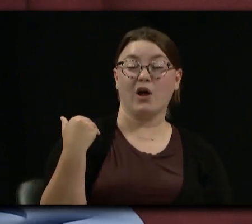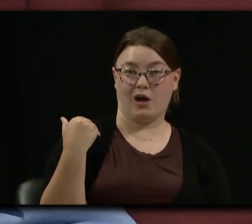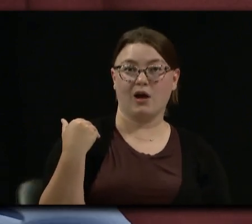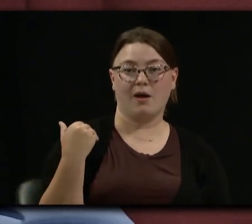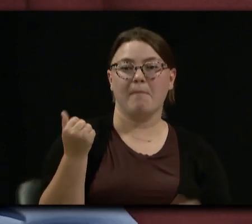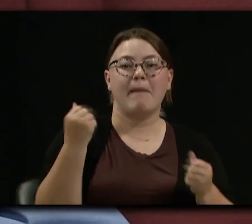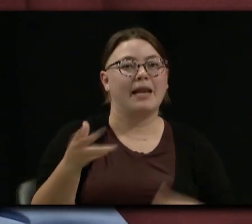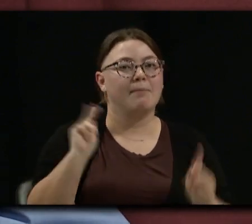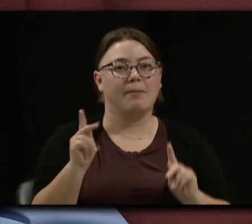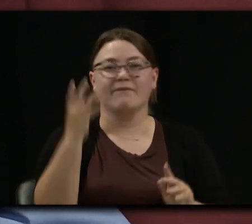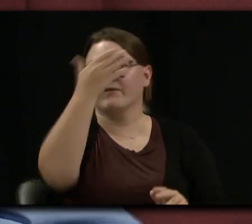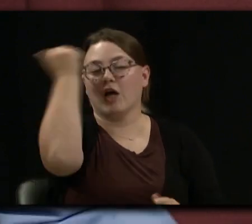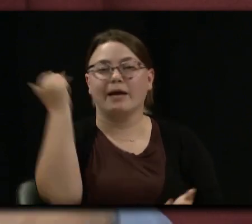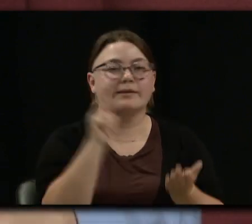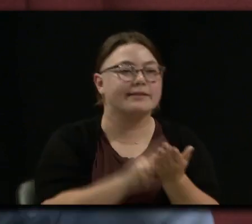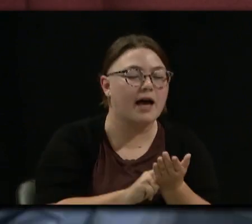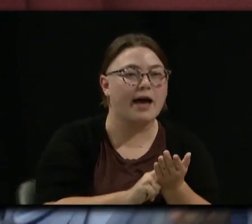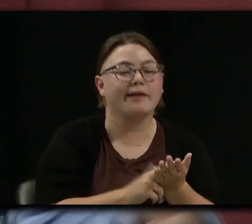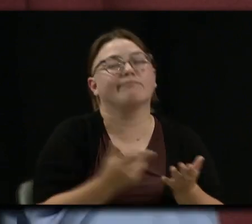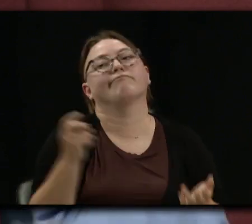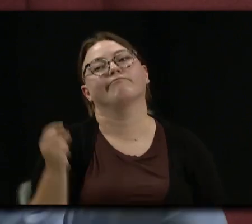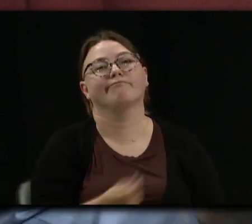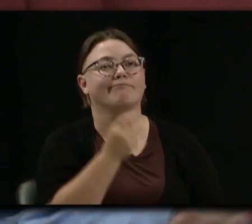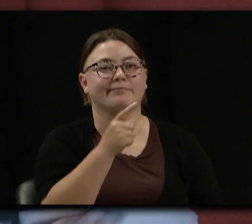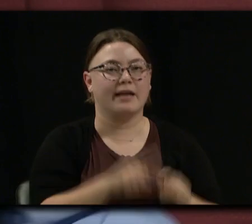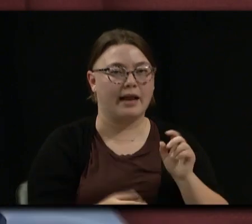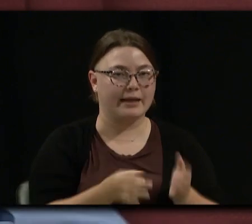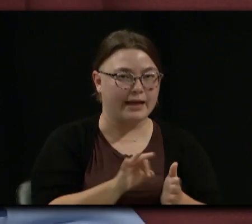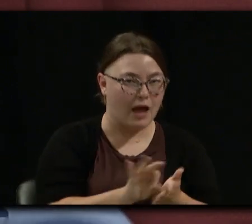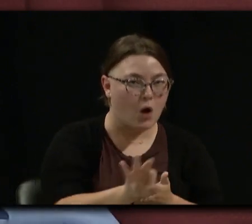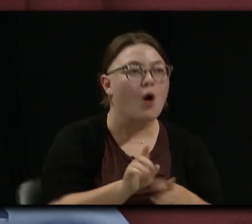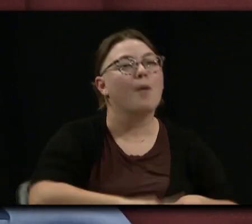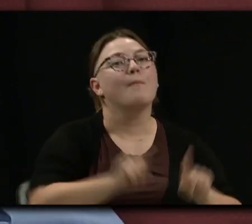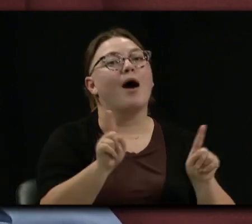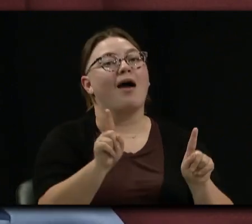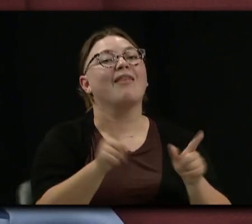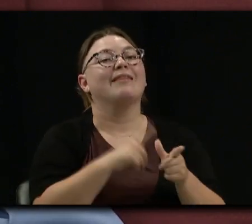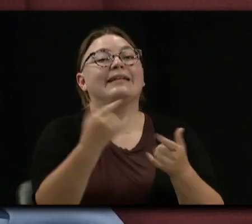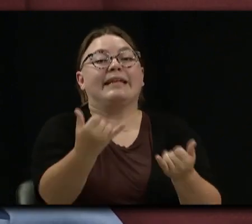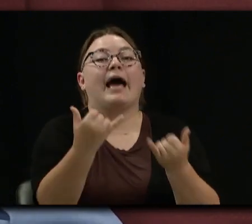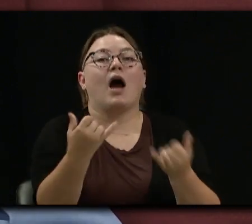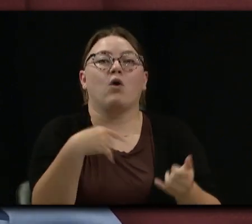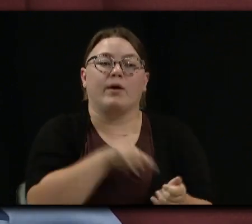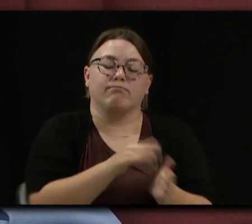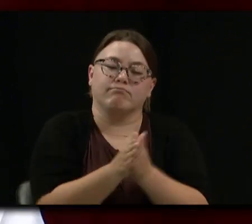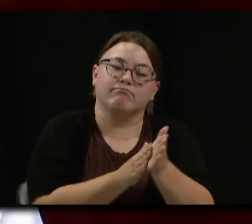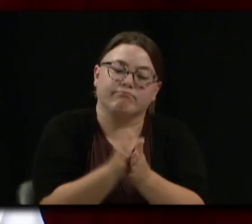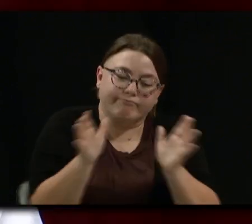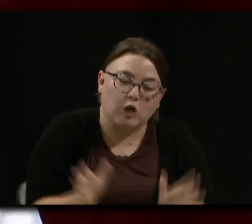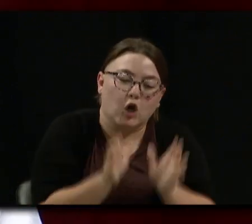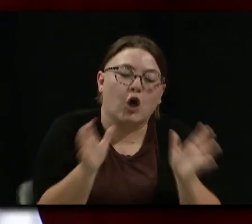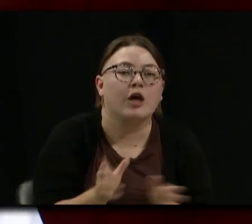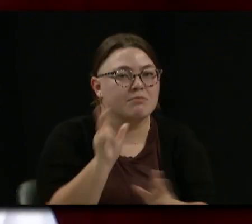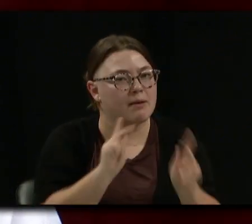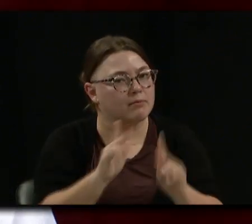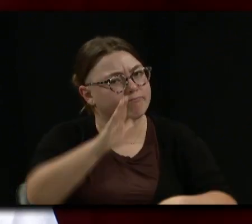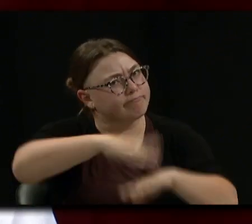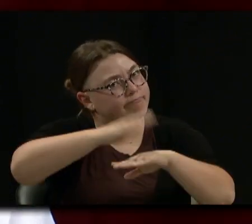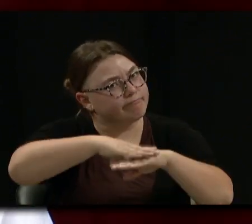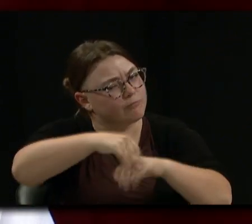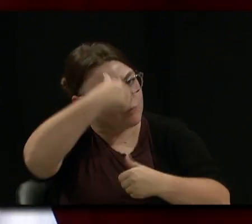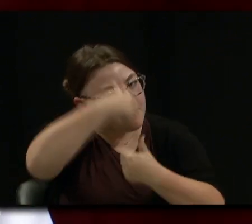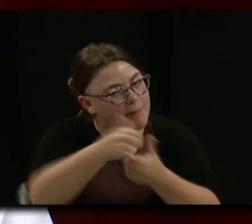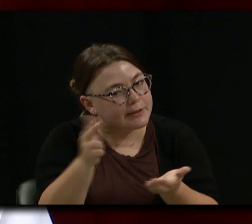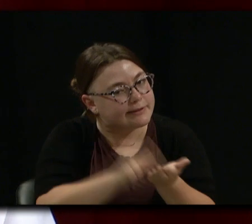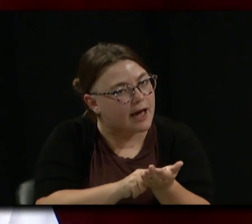that didn't sign the provisional. We had tried to reach out to that individual. And so you do that via the training that you provide